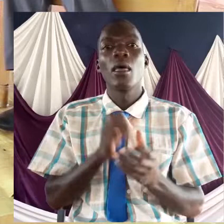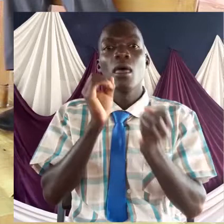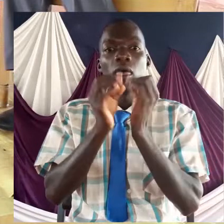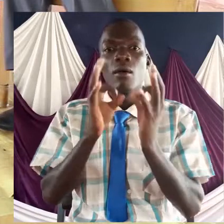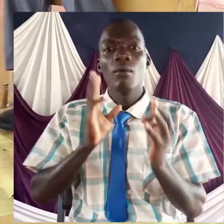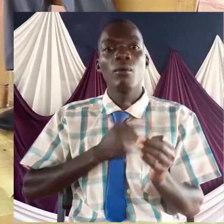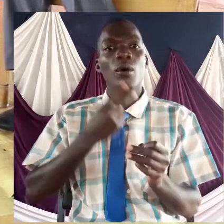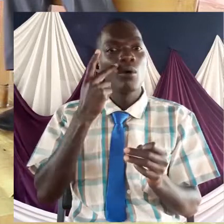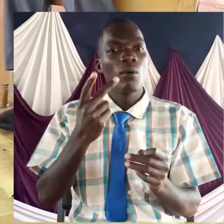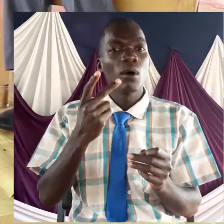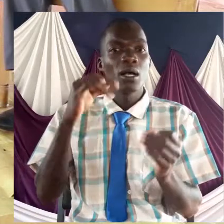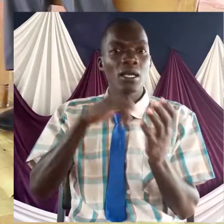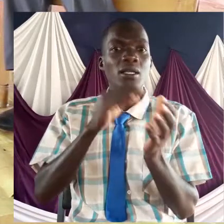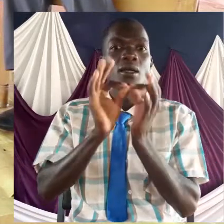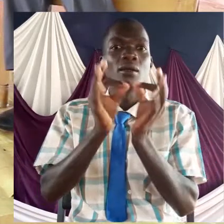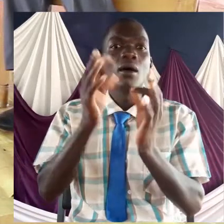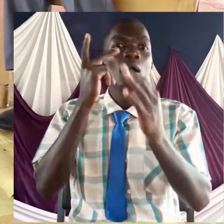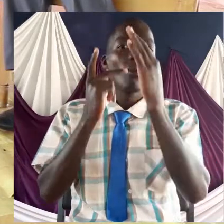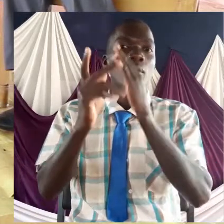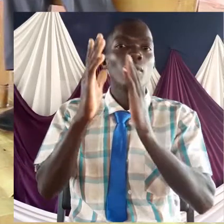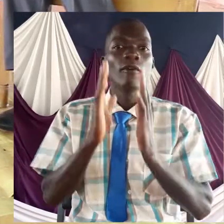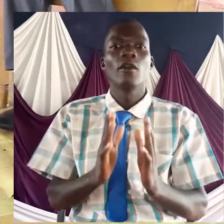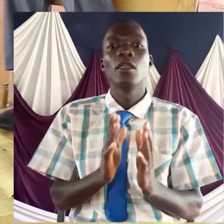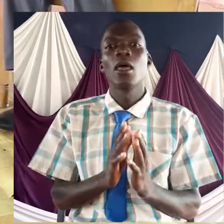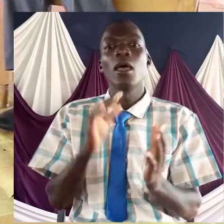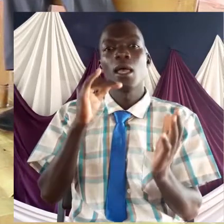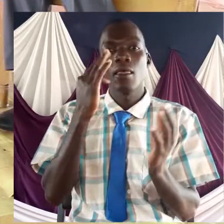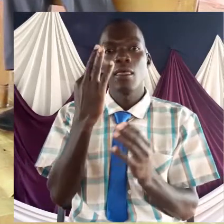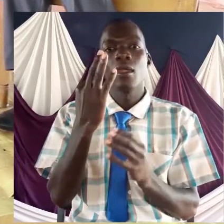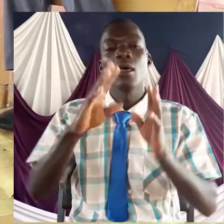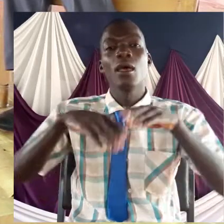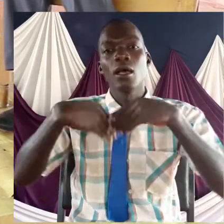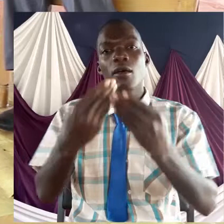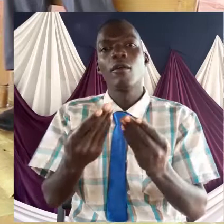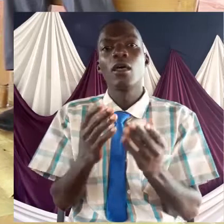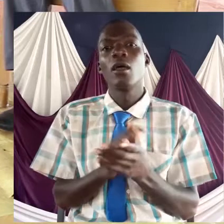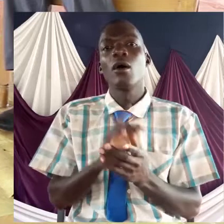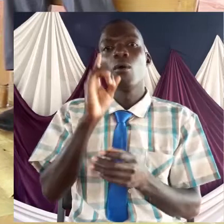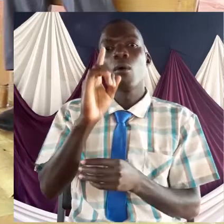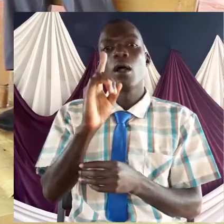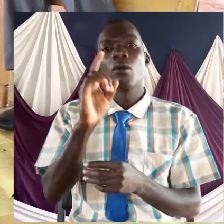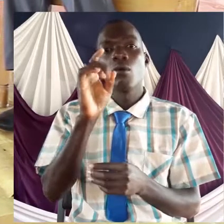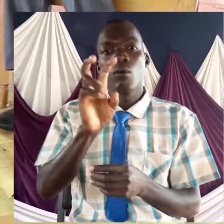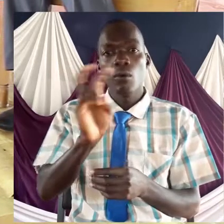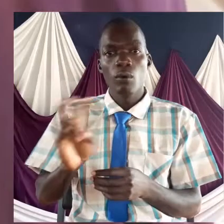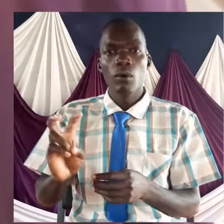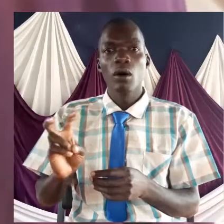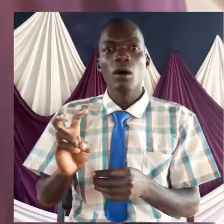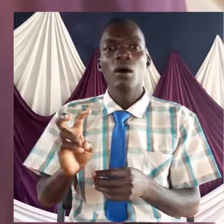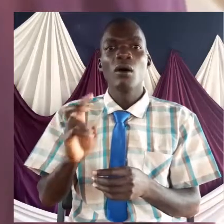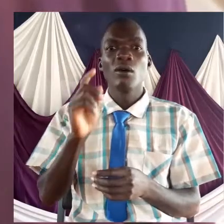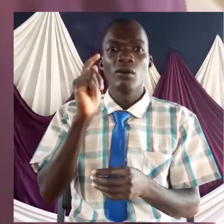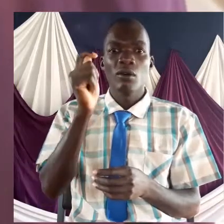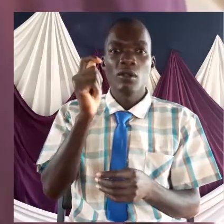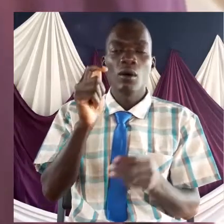at how to interpret prophecies, then there are three key things that we need to look at. One, we look at the context in